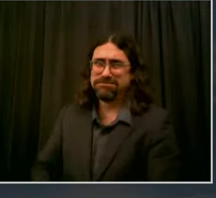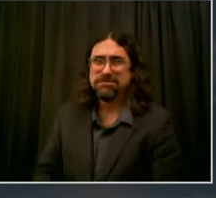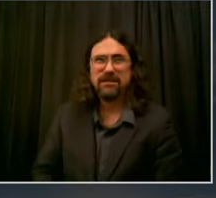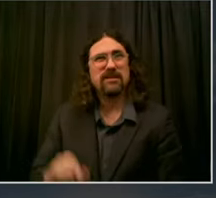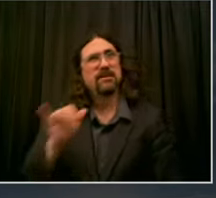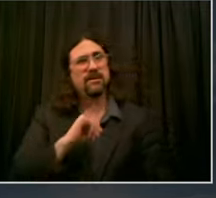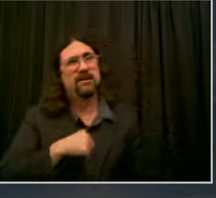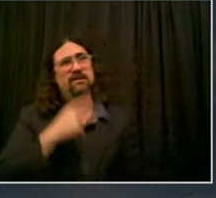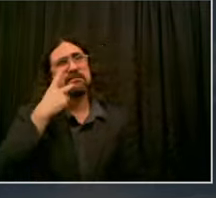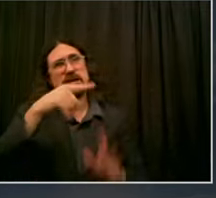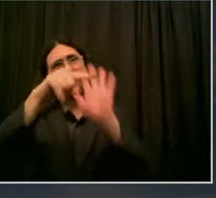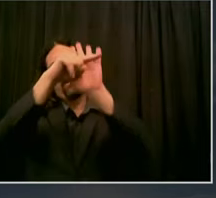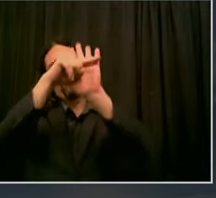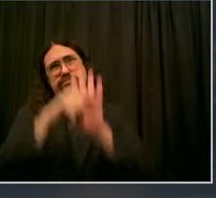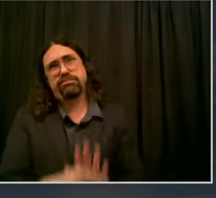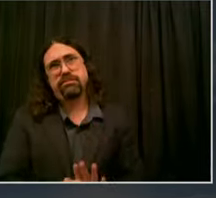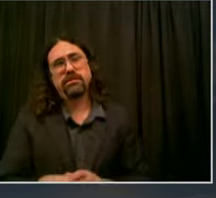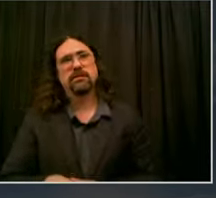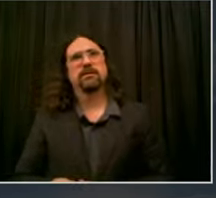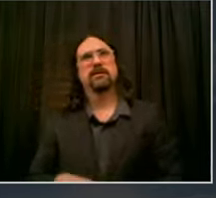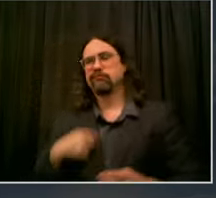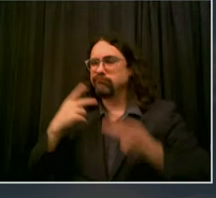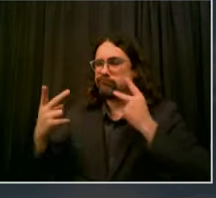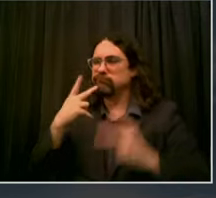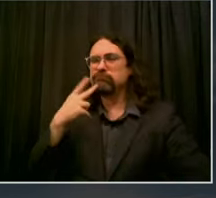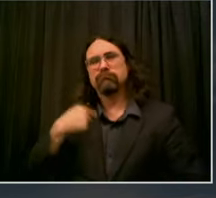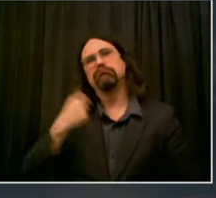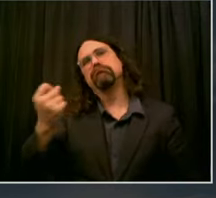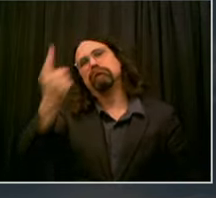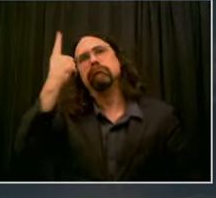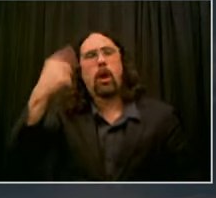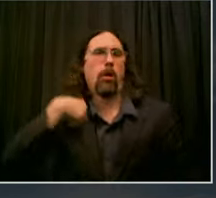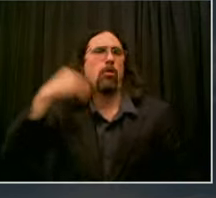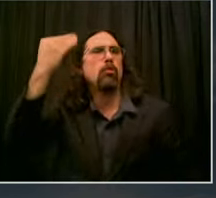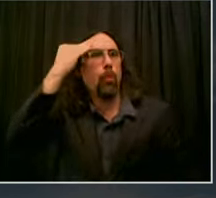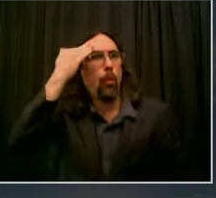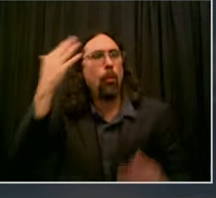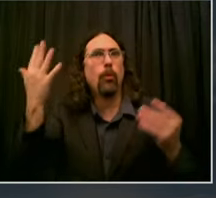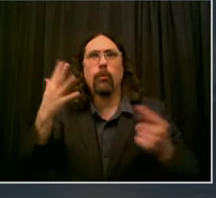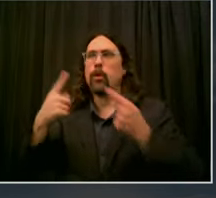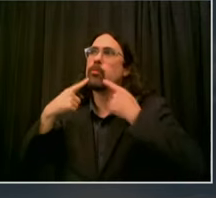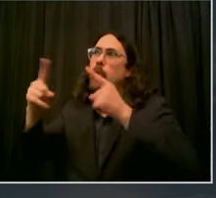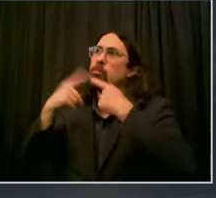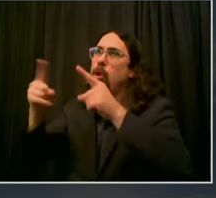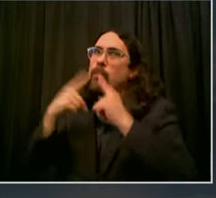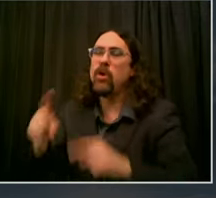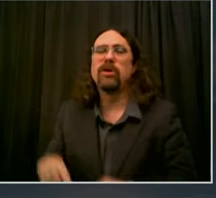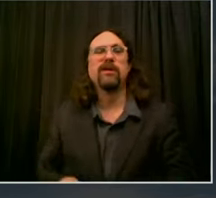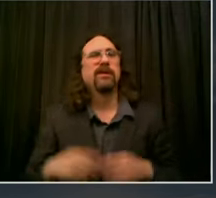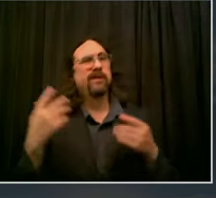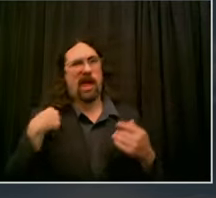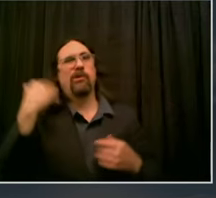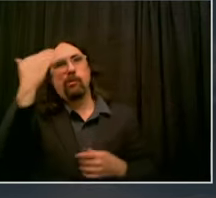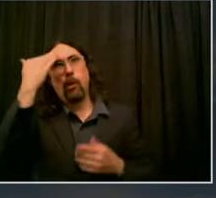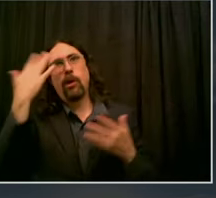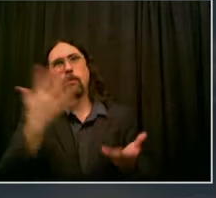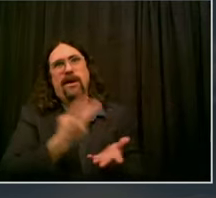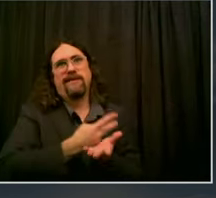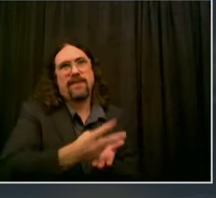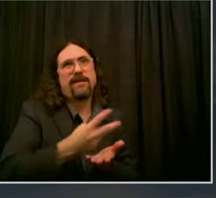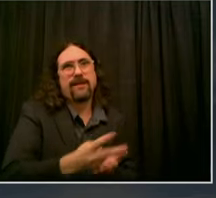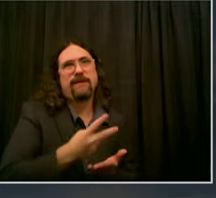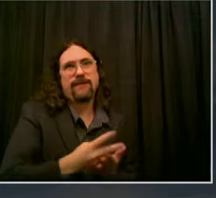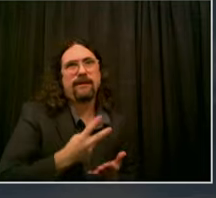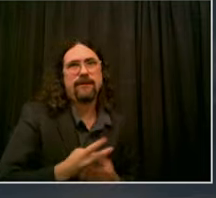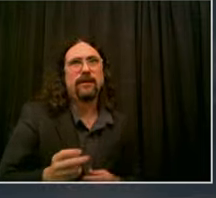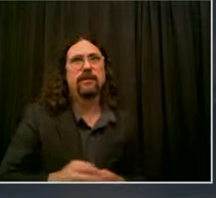from and all that we've done in this city and have more to do, frankly, not just here, but across the country. When you look at what we've